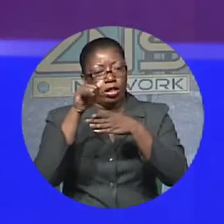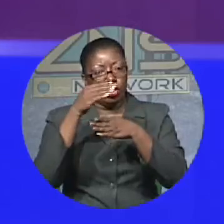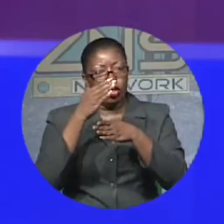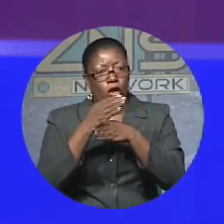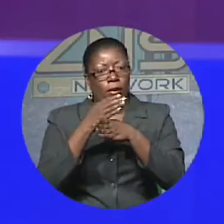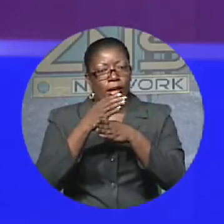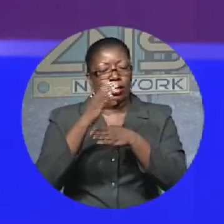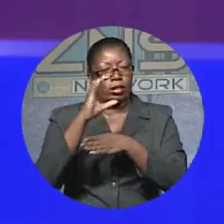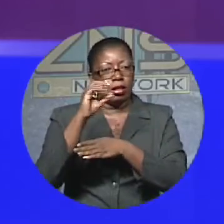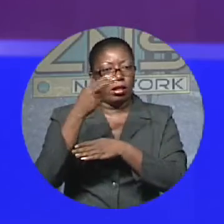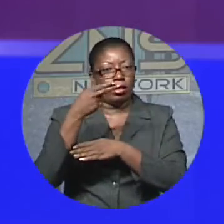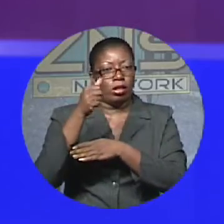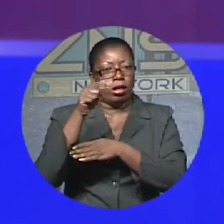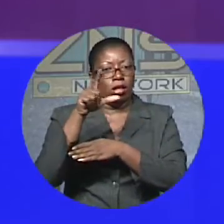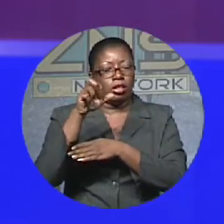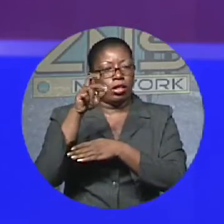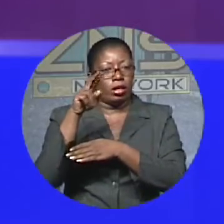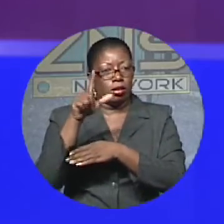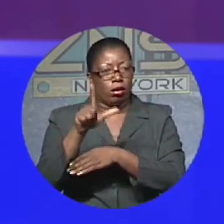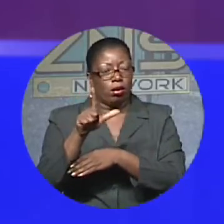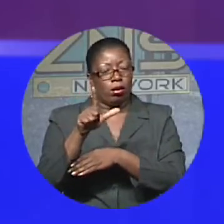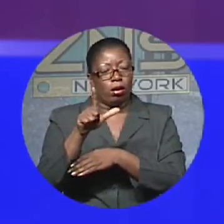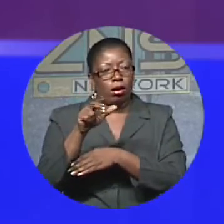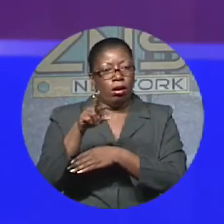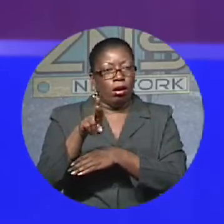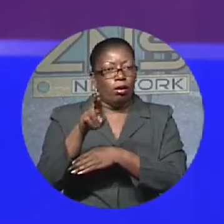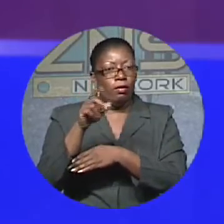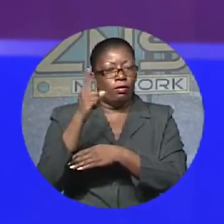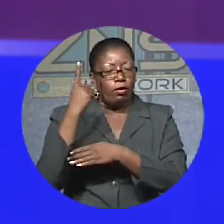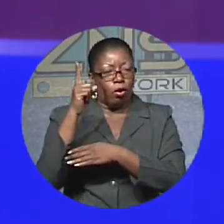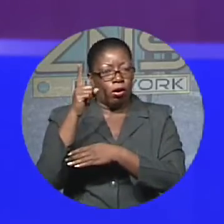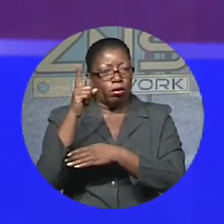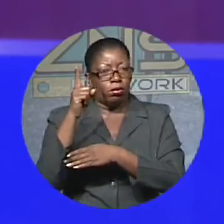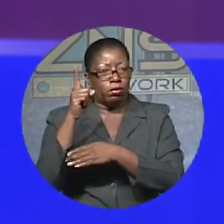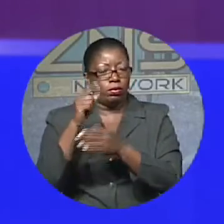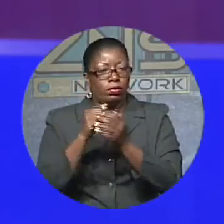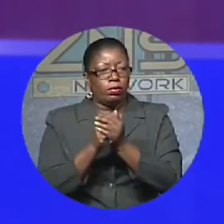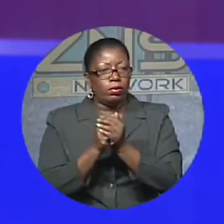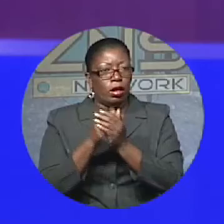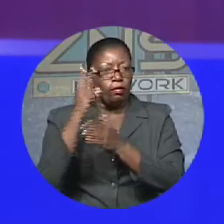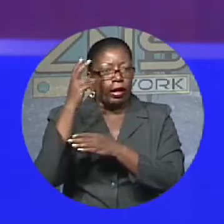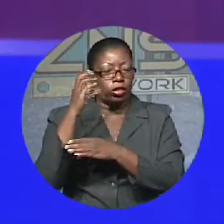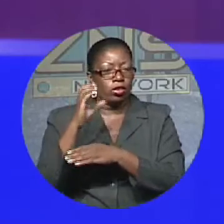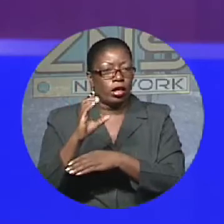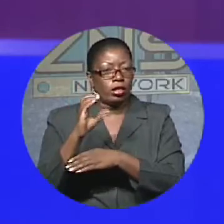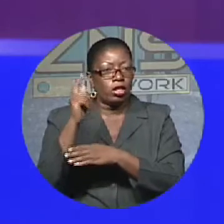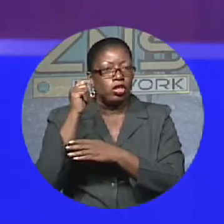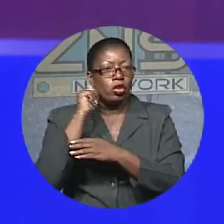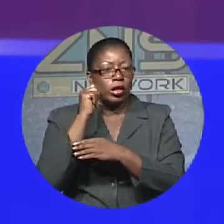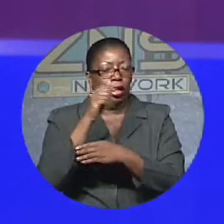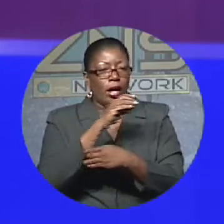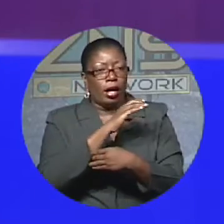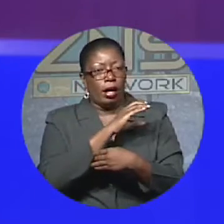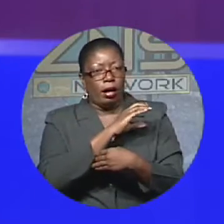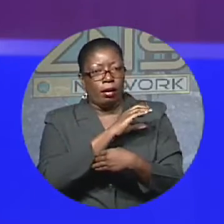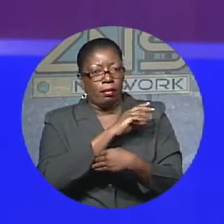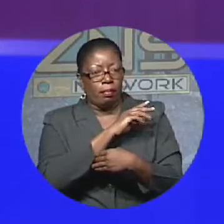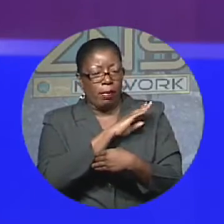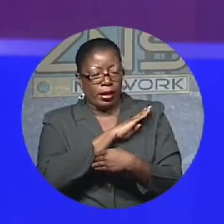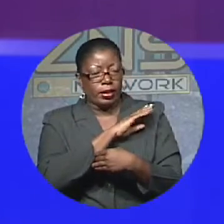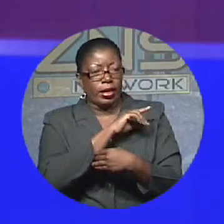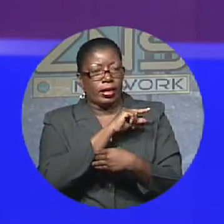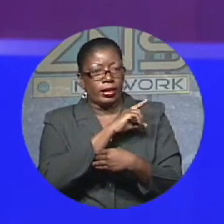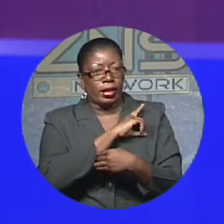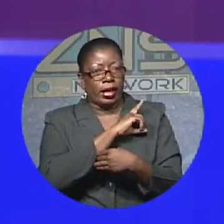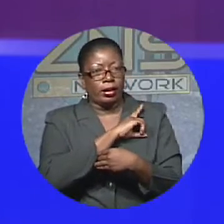serve as the chief legal advisor for the diocese. Attorney Diane Stewart will serve as vice chancellor. Tanya Bastian Galanis is the first